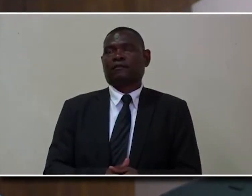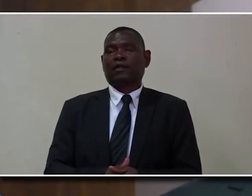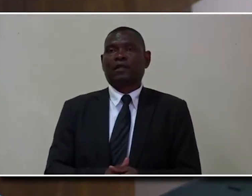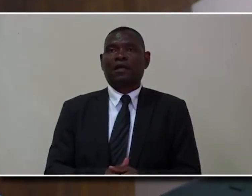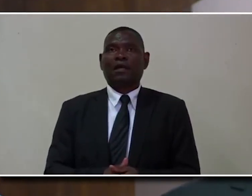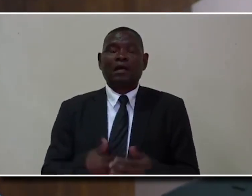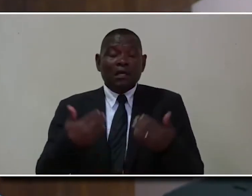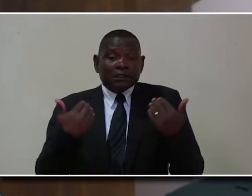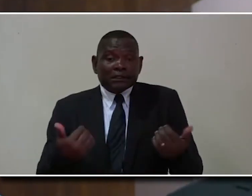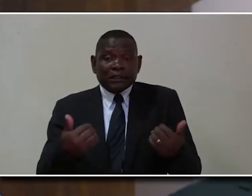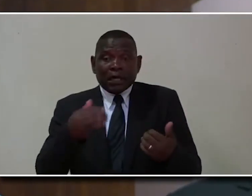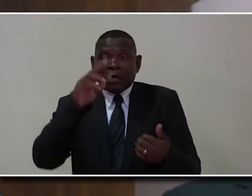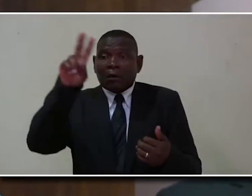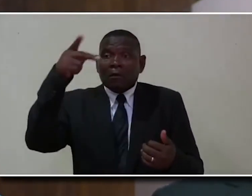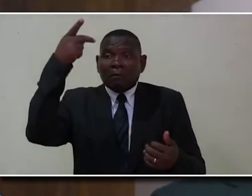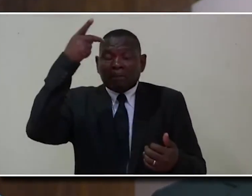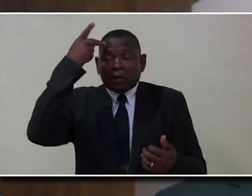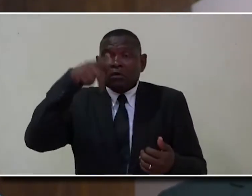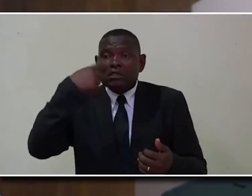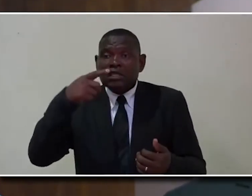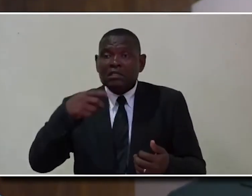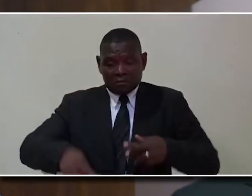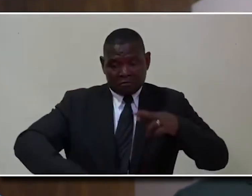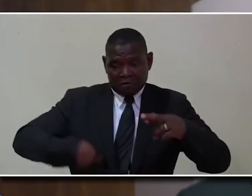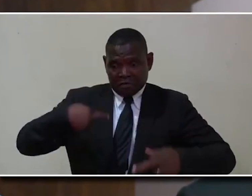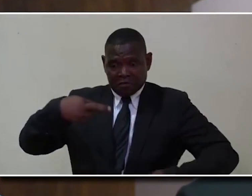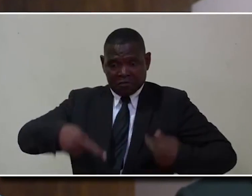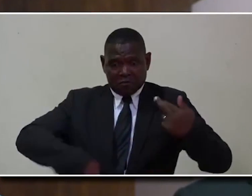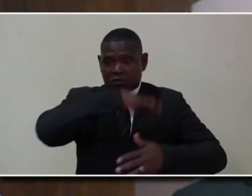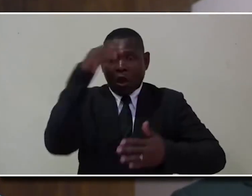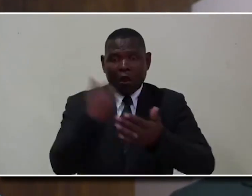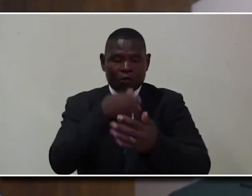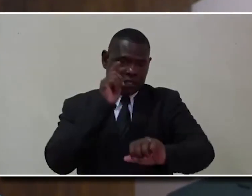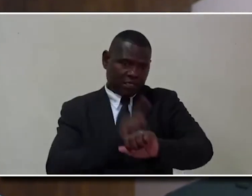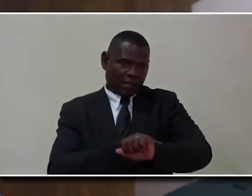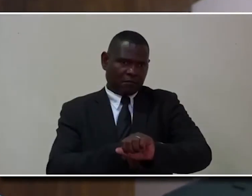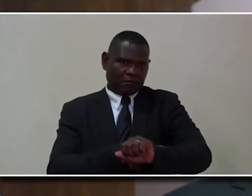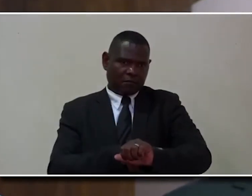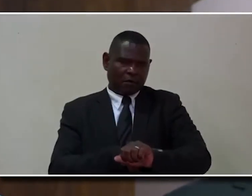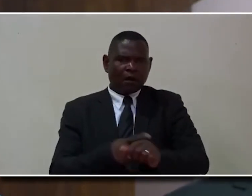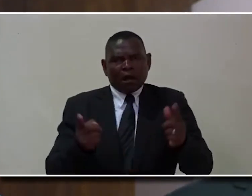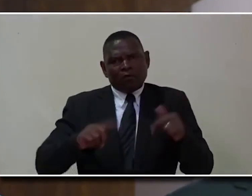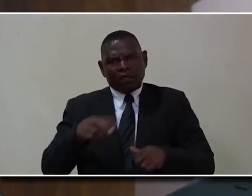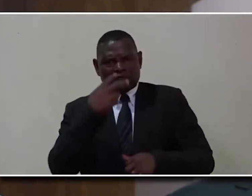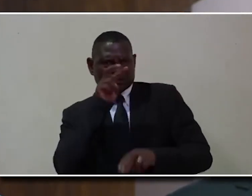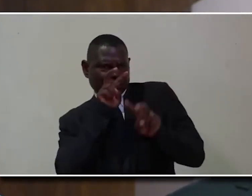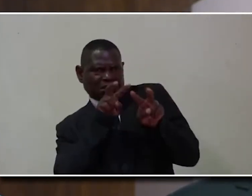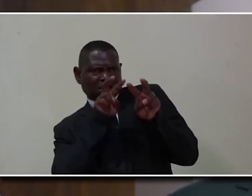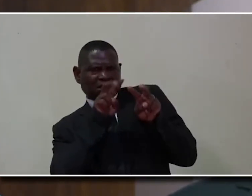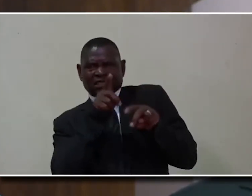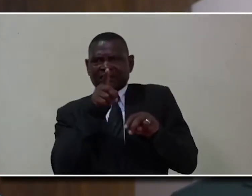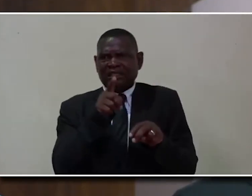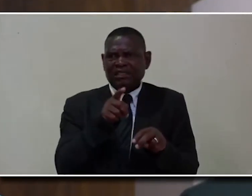says rejoice always. So pano mtumi Paulo akuti kondwerani nthawi zonse. But when you look at these sources